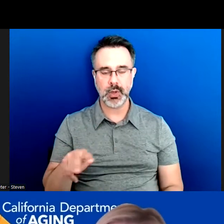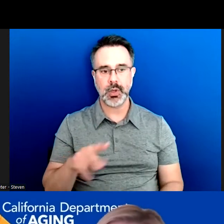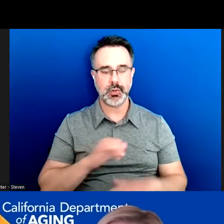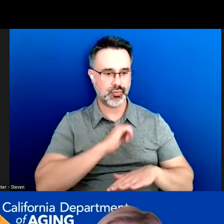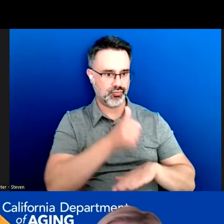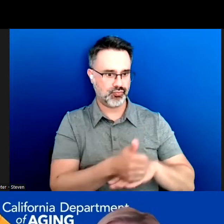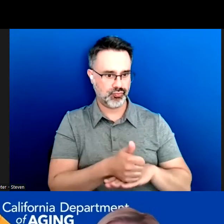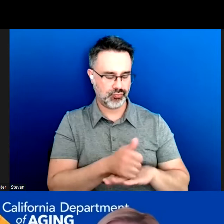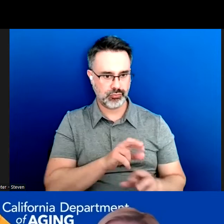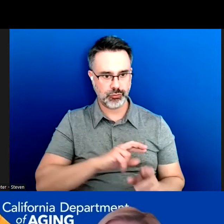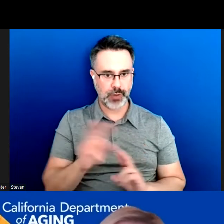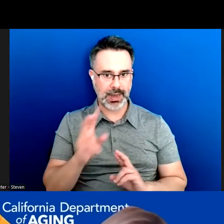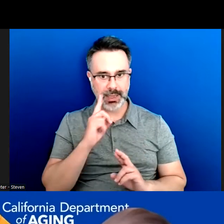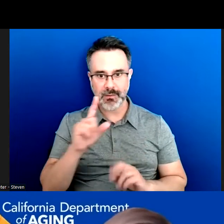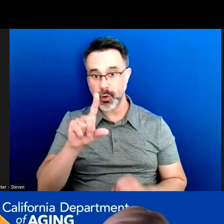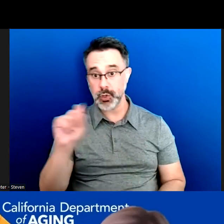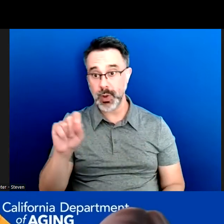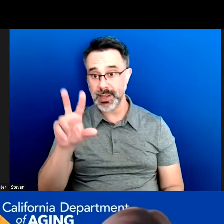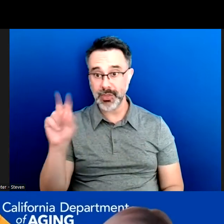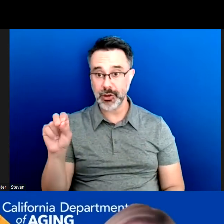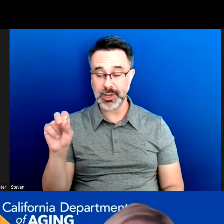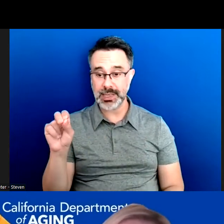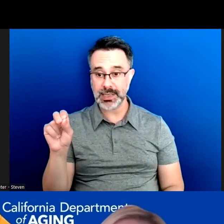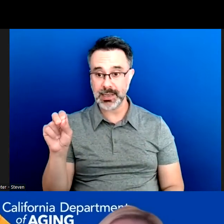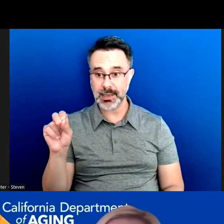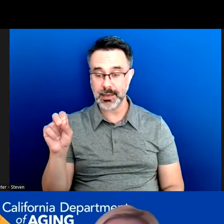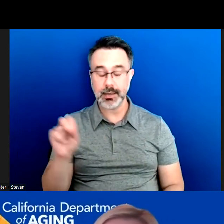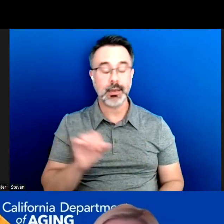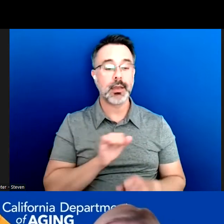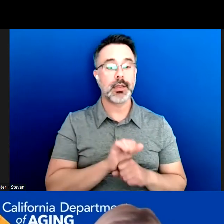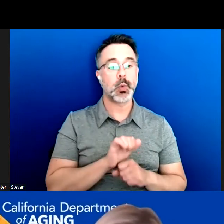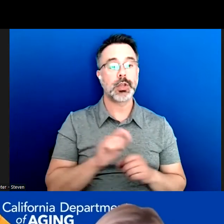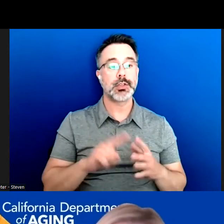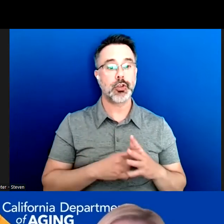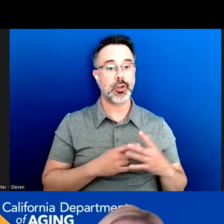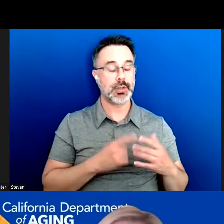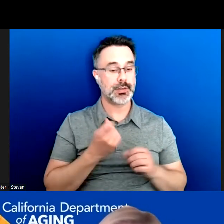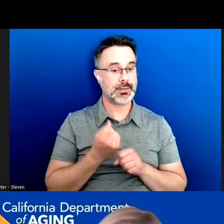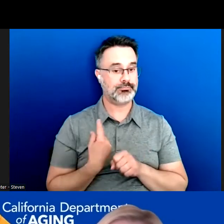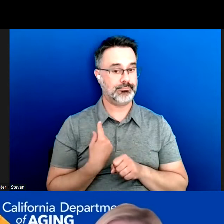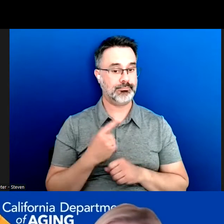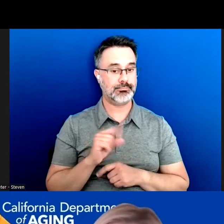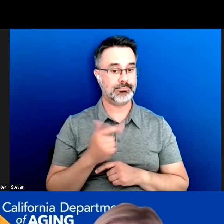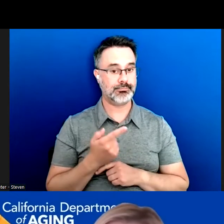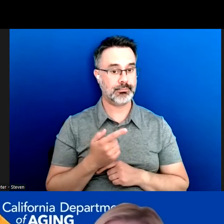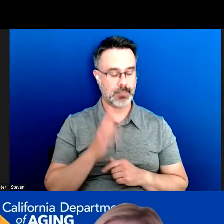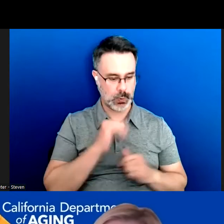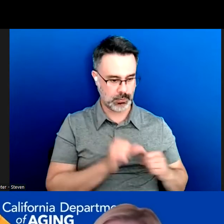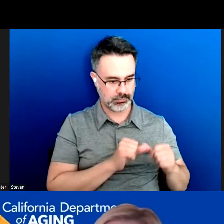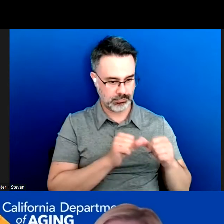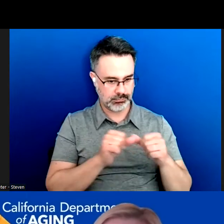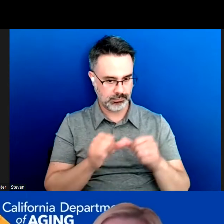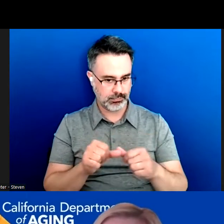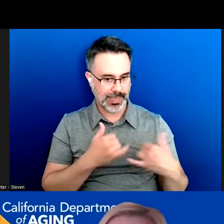2030? So the work that started in 2021 continues this year and next as